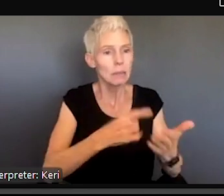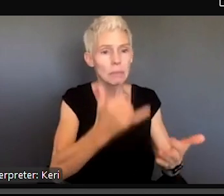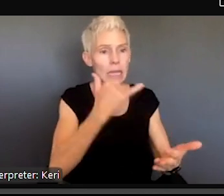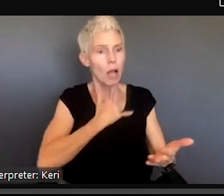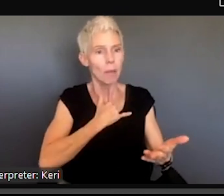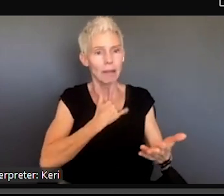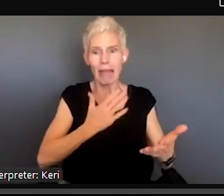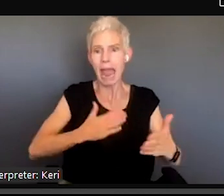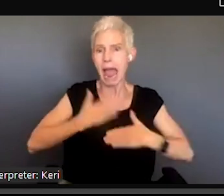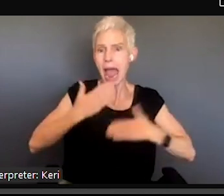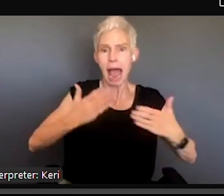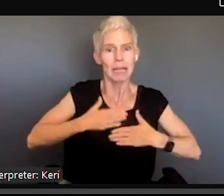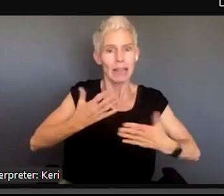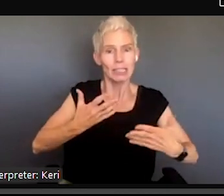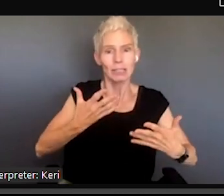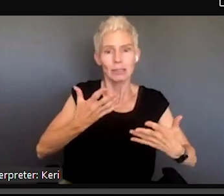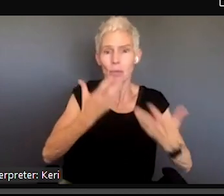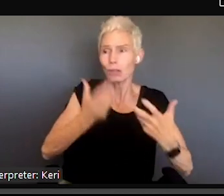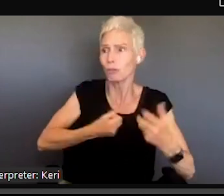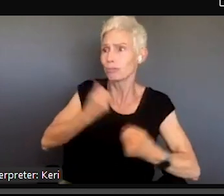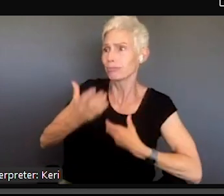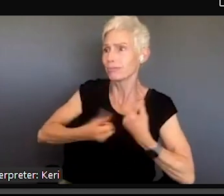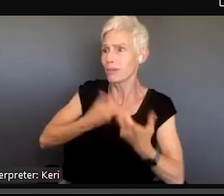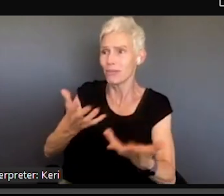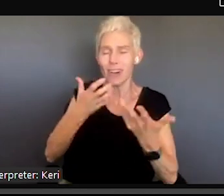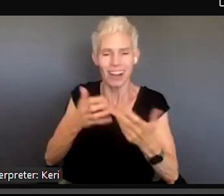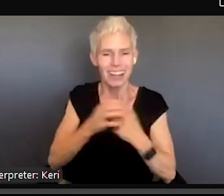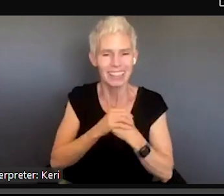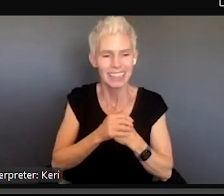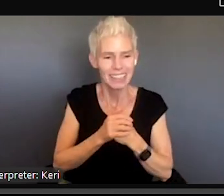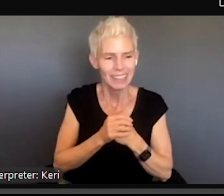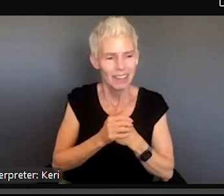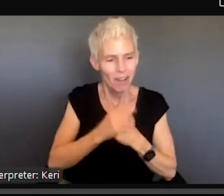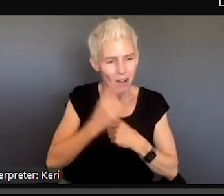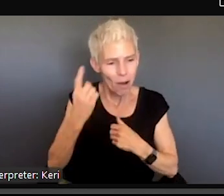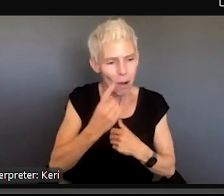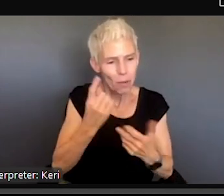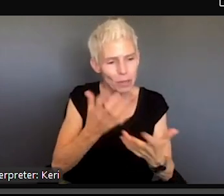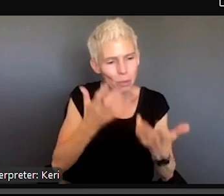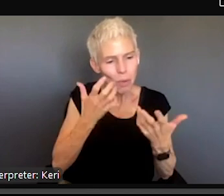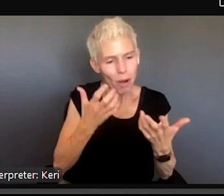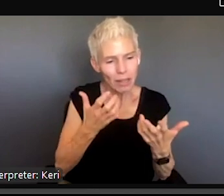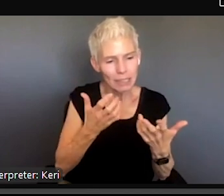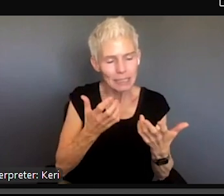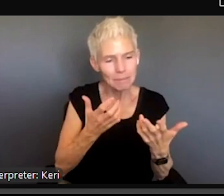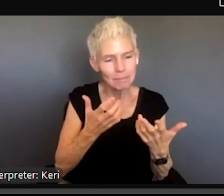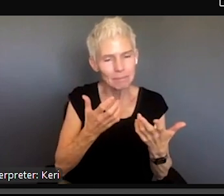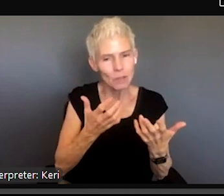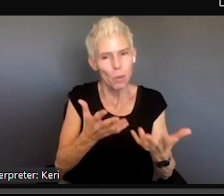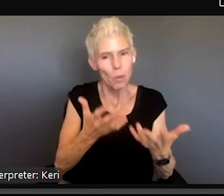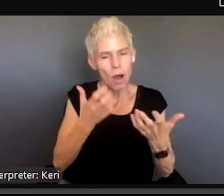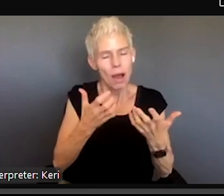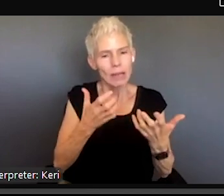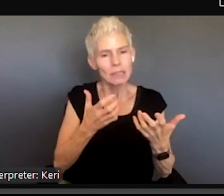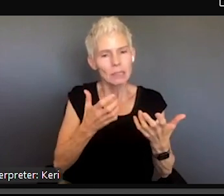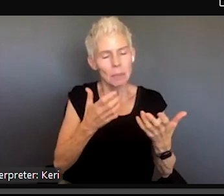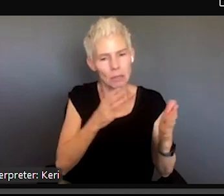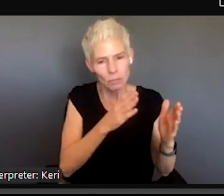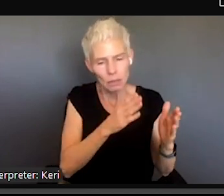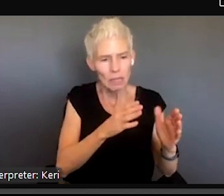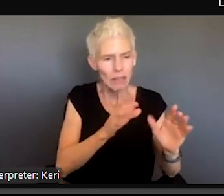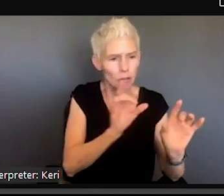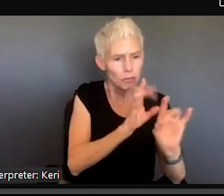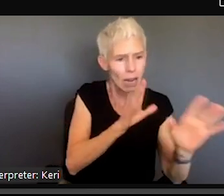and they just want somebody to tell. So we always want to be we really want to be a diversion from